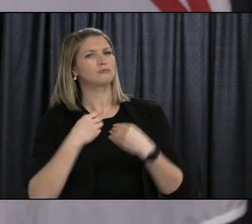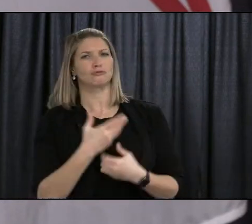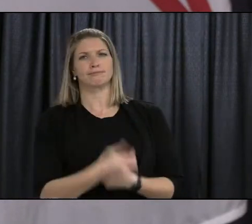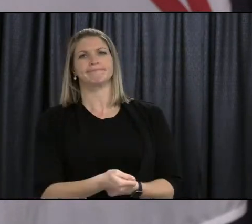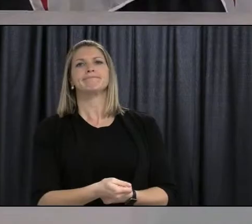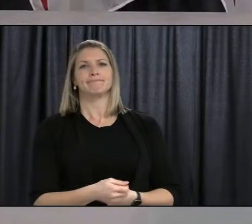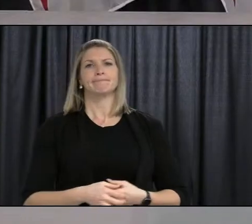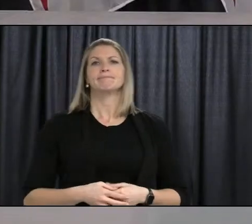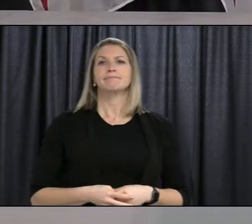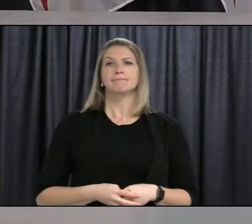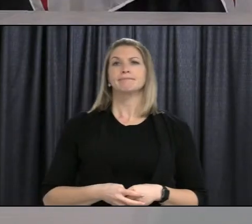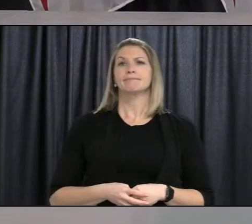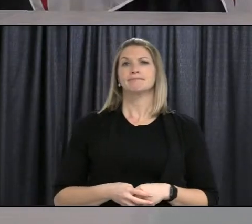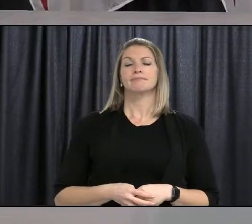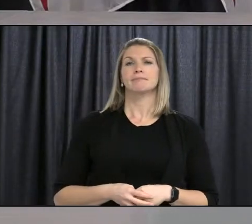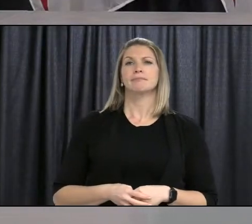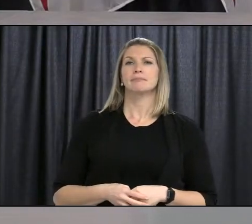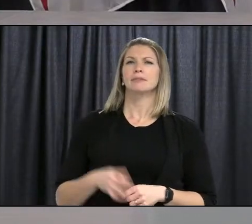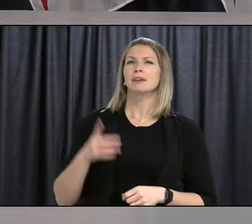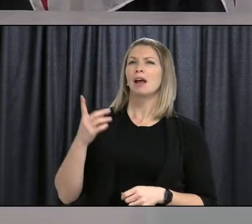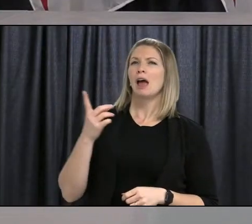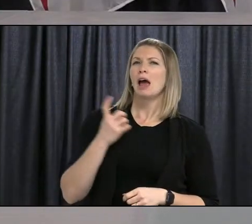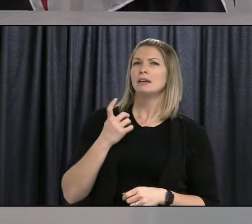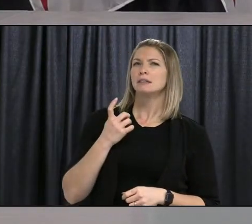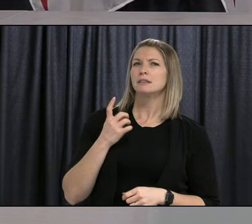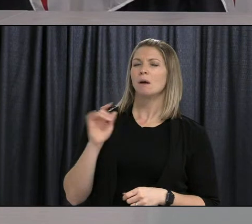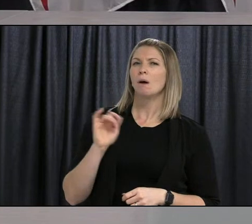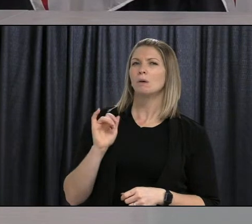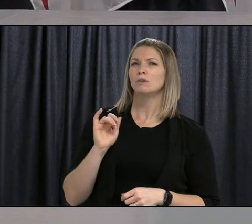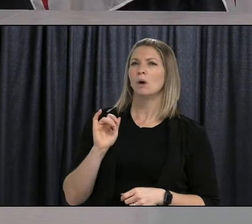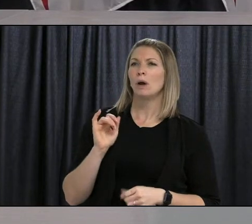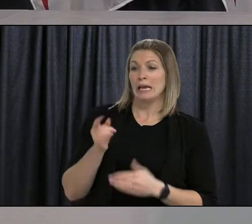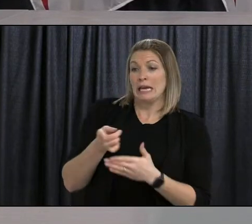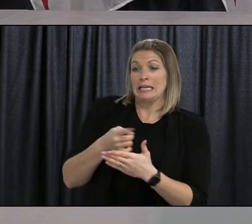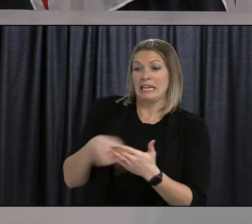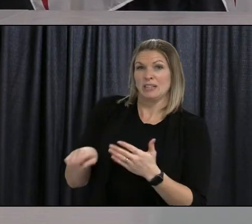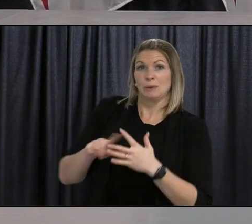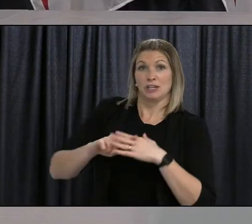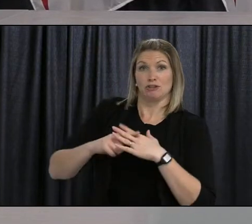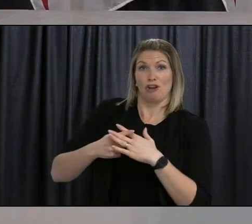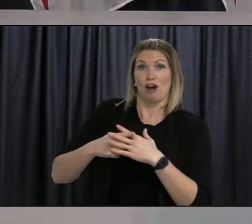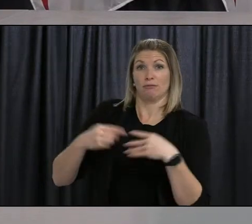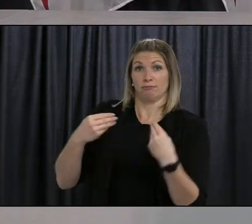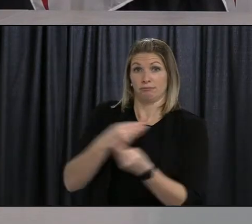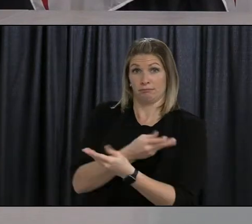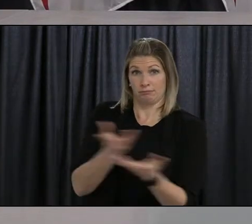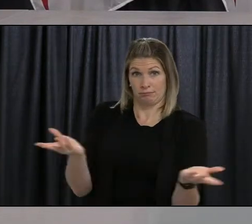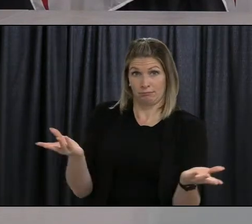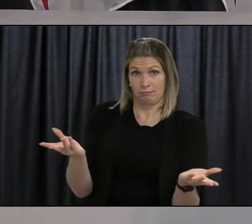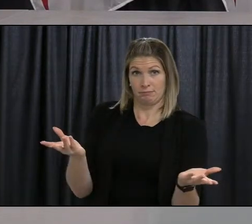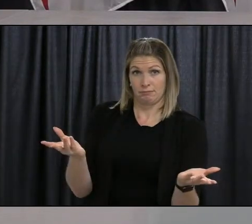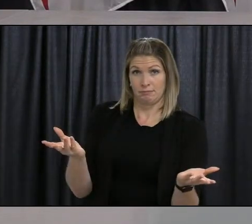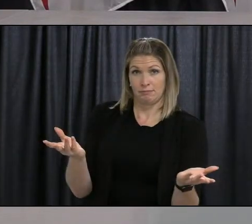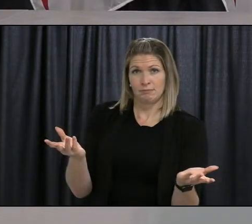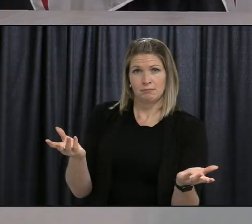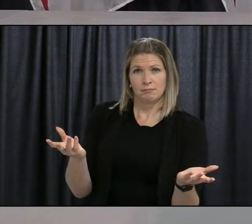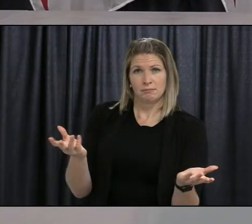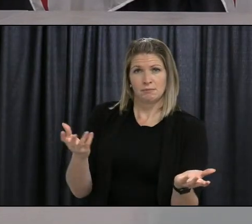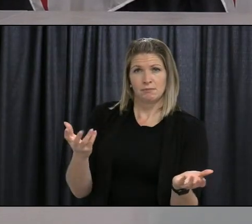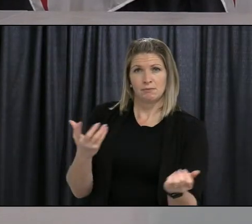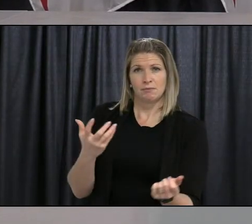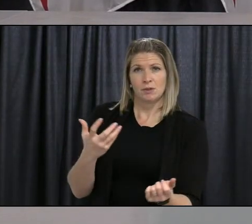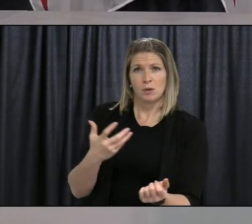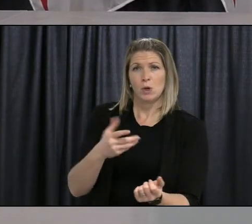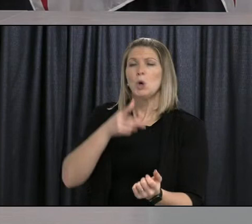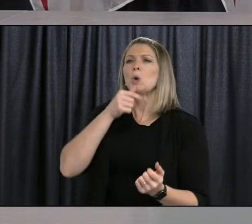Thank you. And with the vaccine to begin to be distributed in the province next week, is there a priority list set yet on who will be receiving those